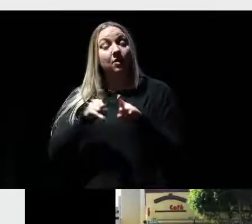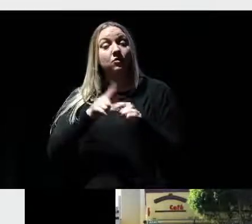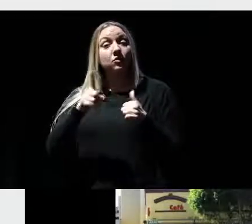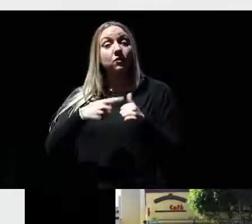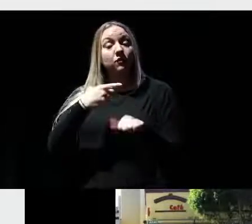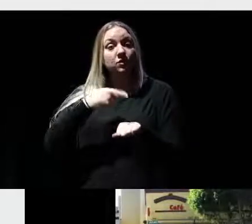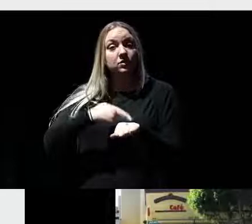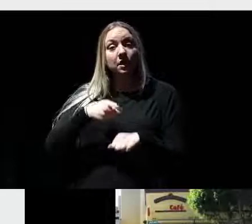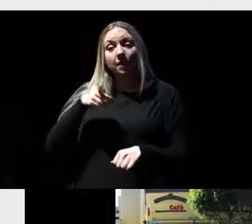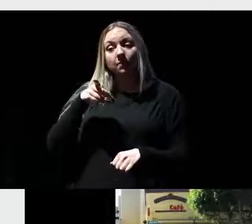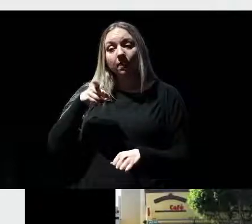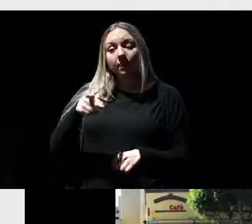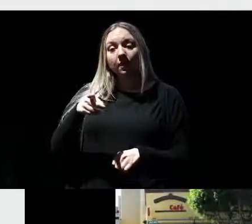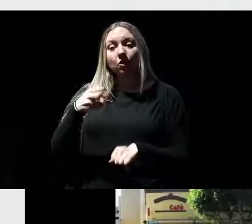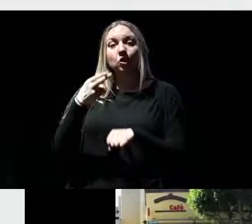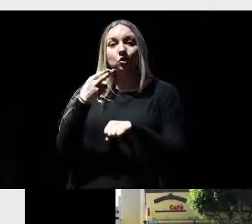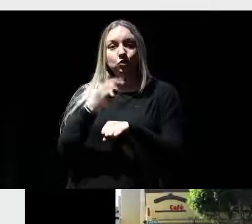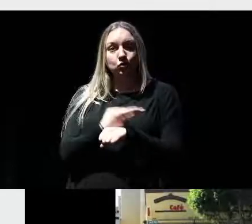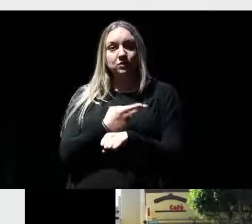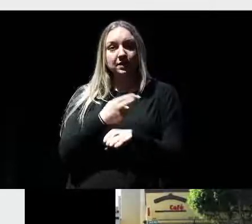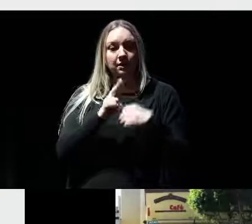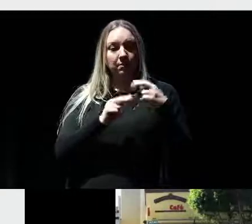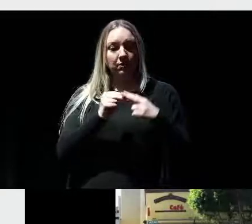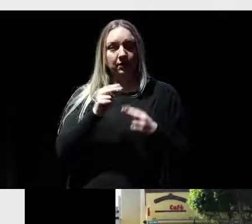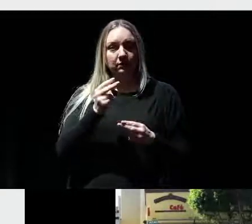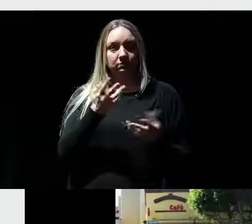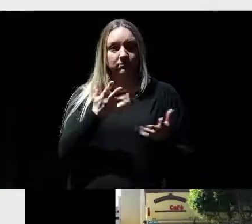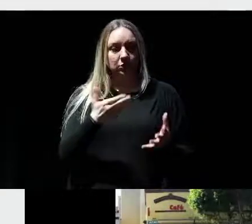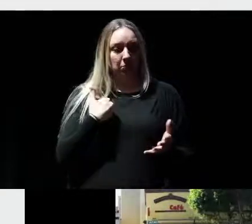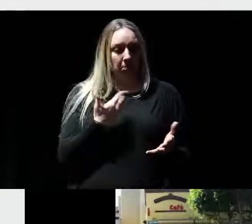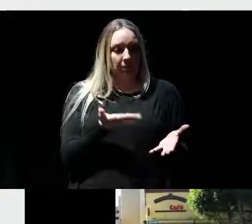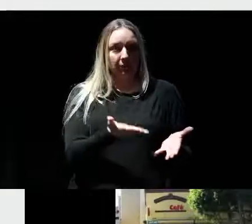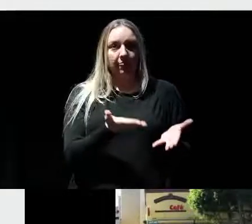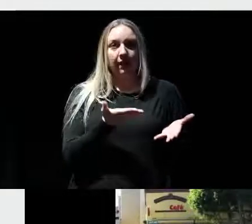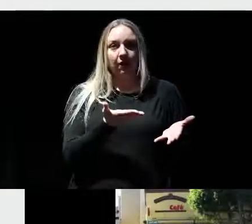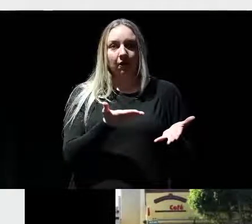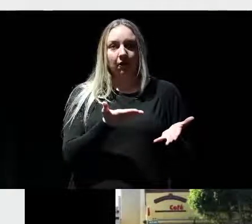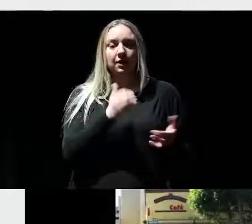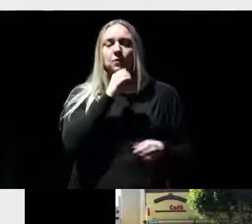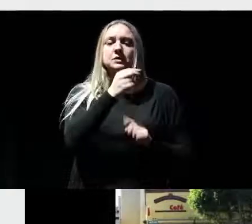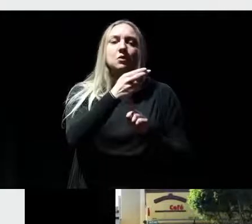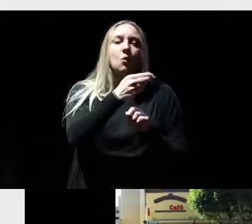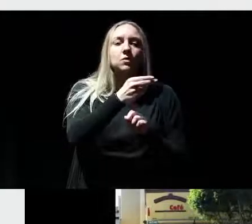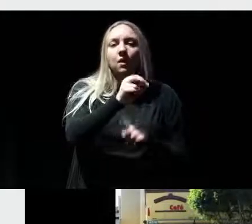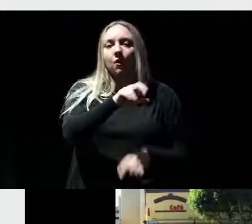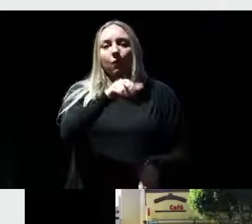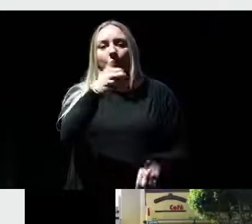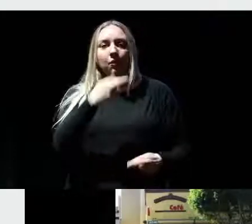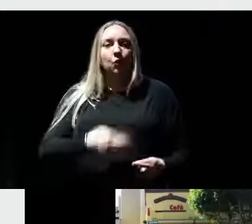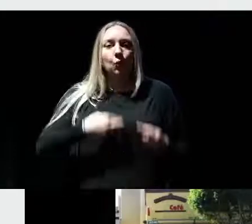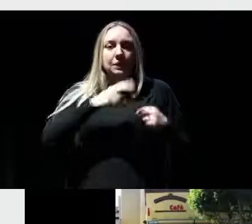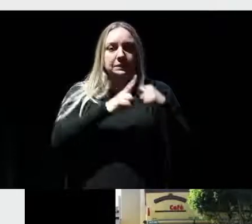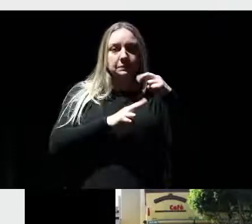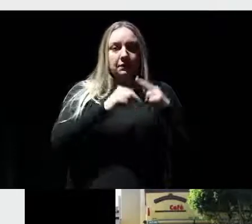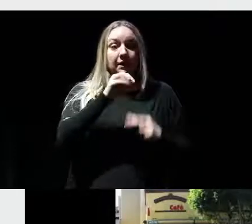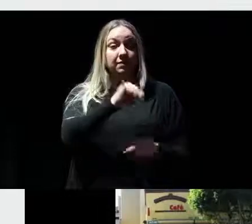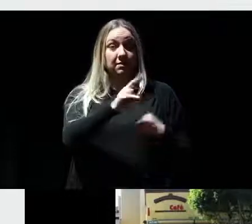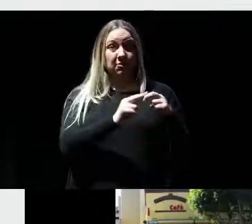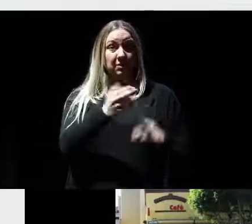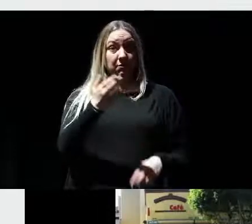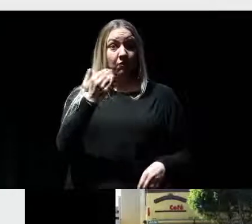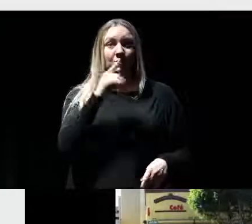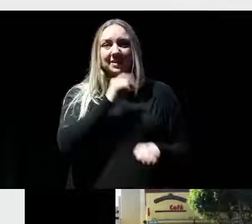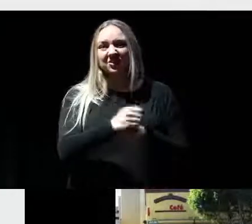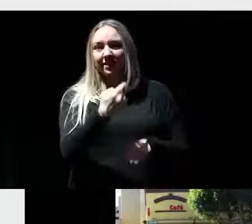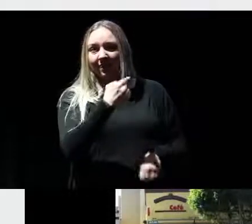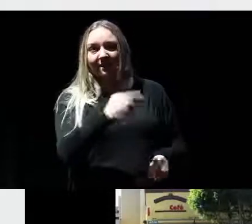really reusing an existing building that wasn't a hotel or another residential building. It was this